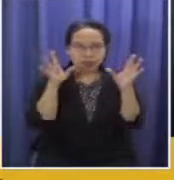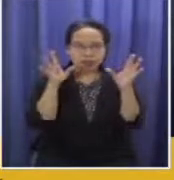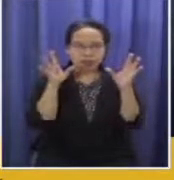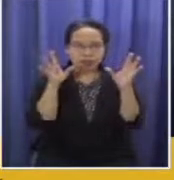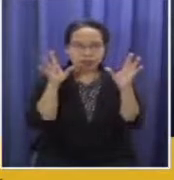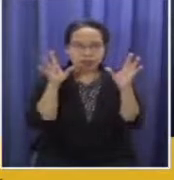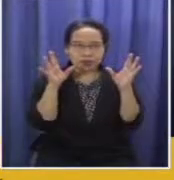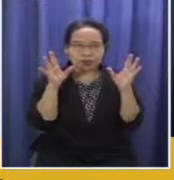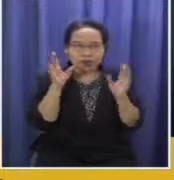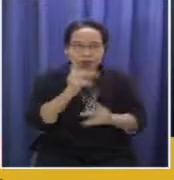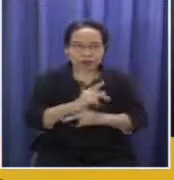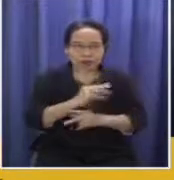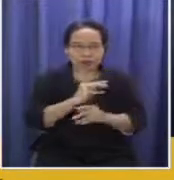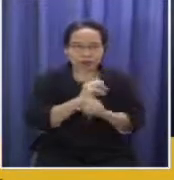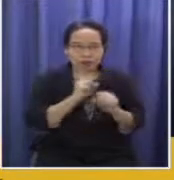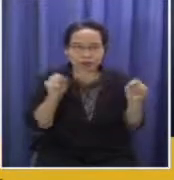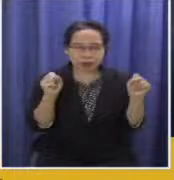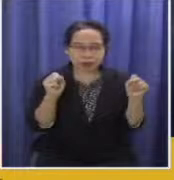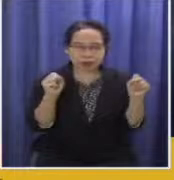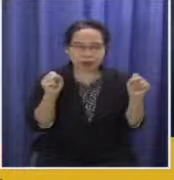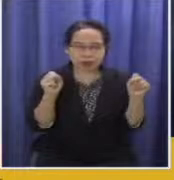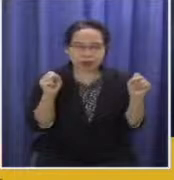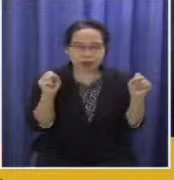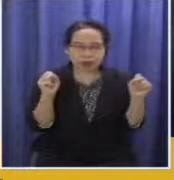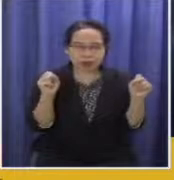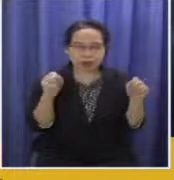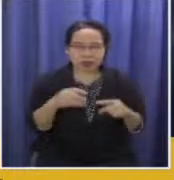Keep them safe from harm.